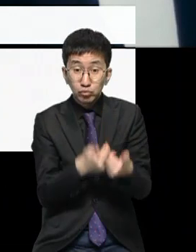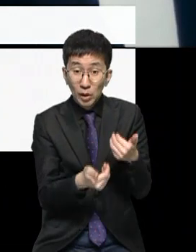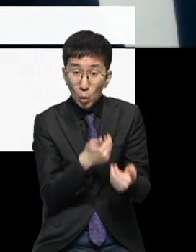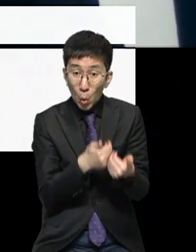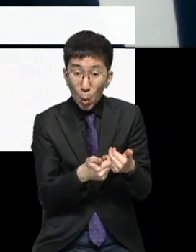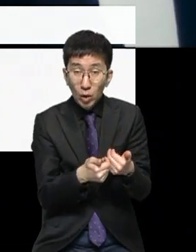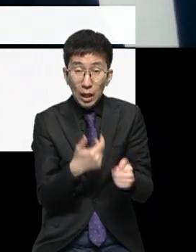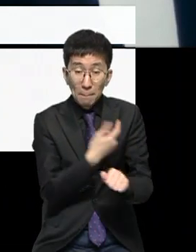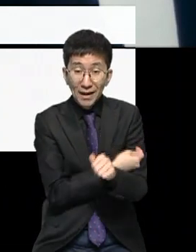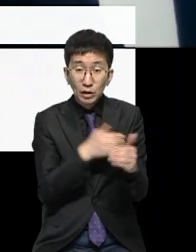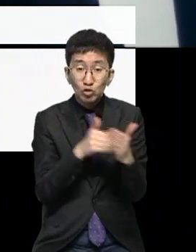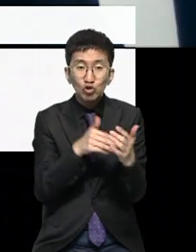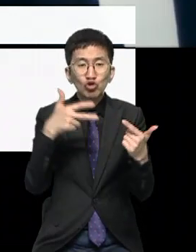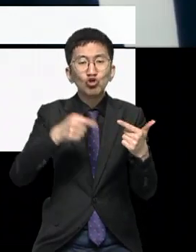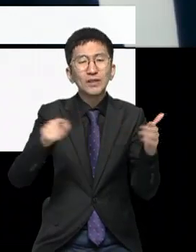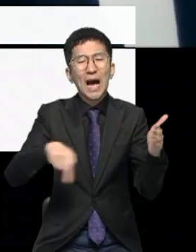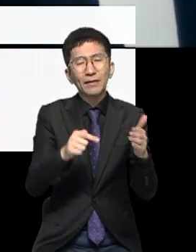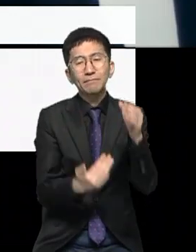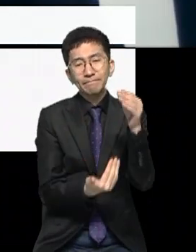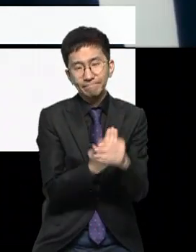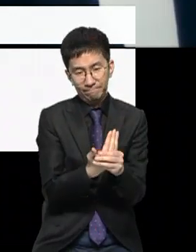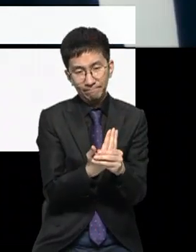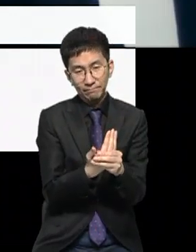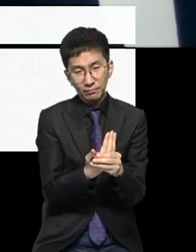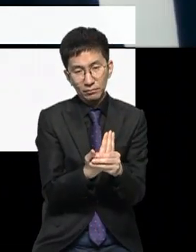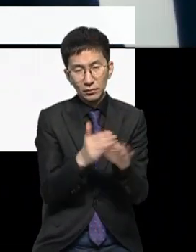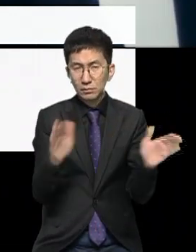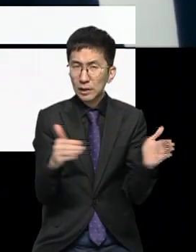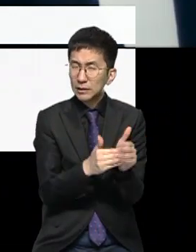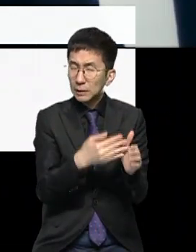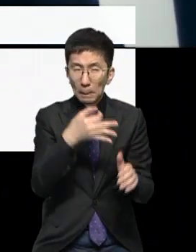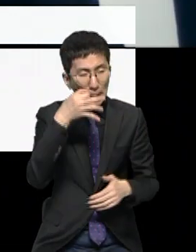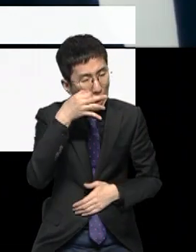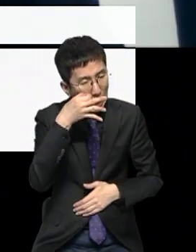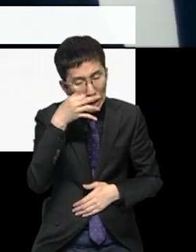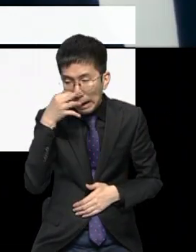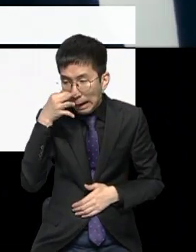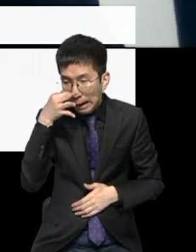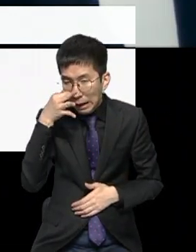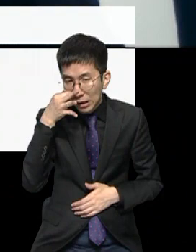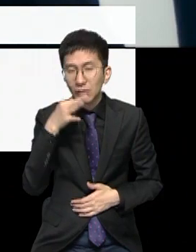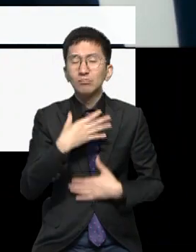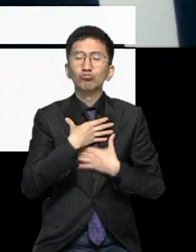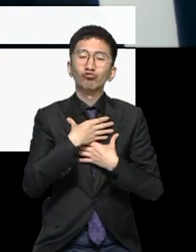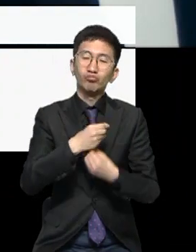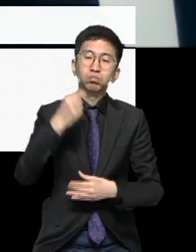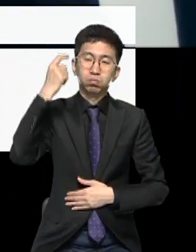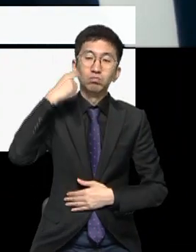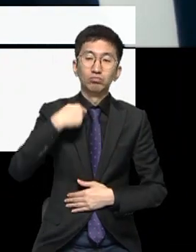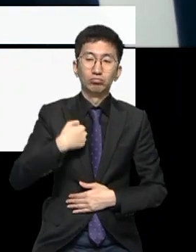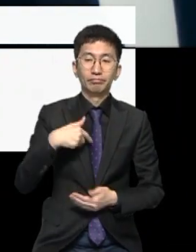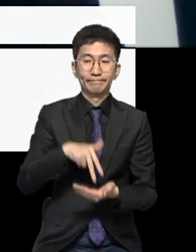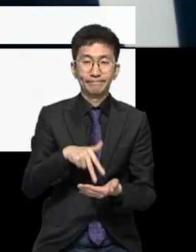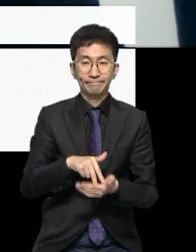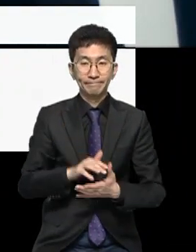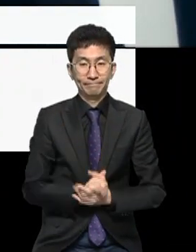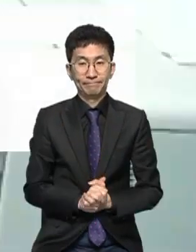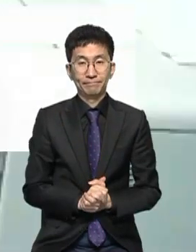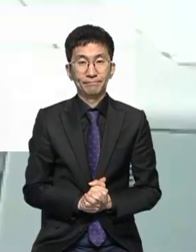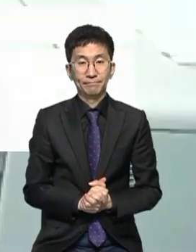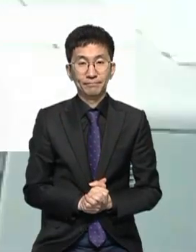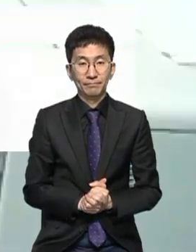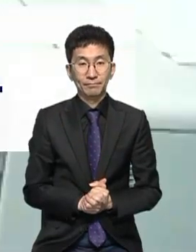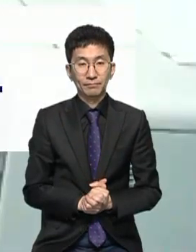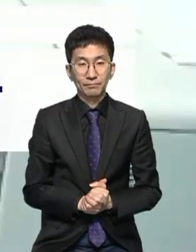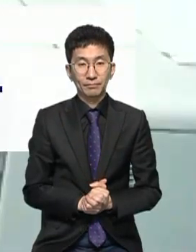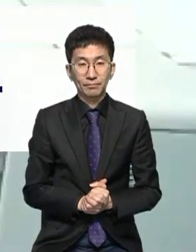first 6 weeks of the injection. And so far, it is looking safe.